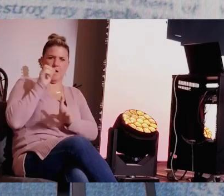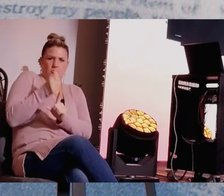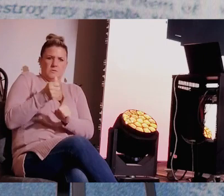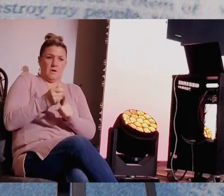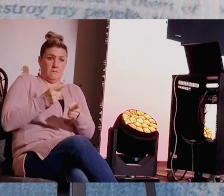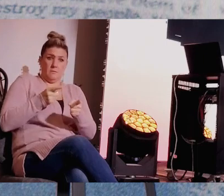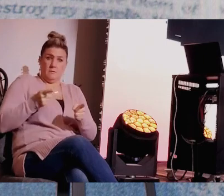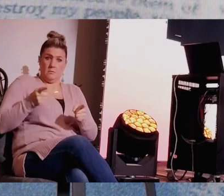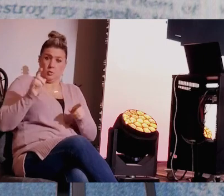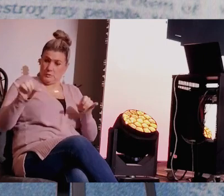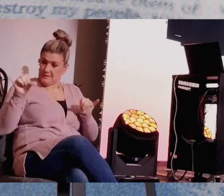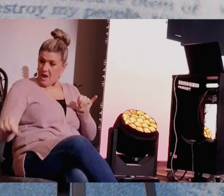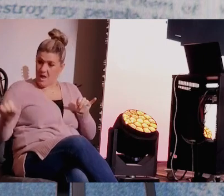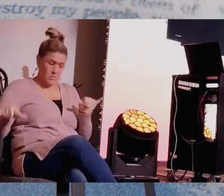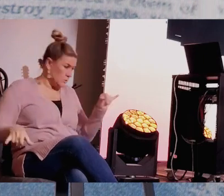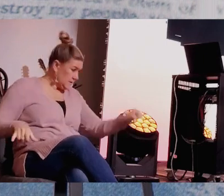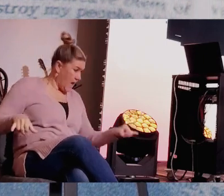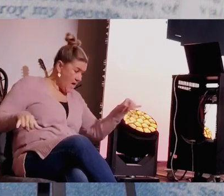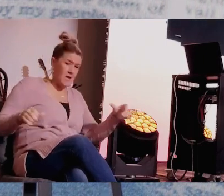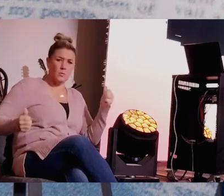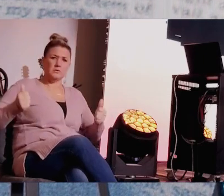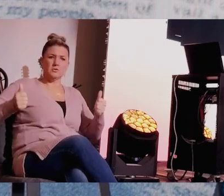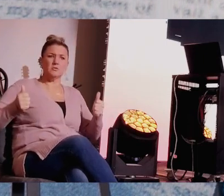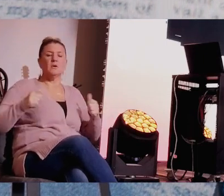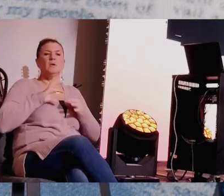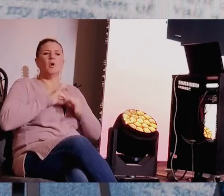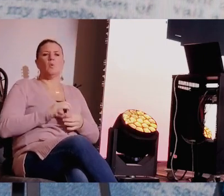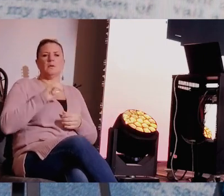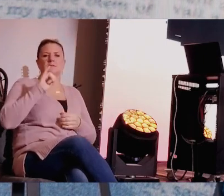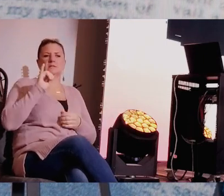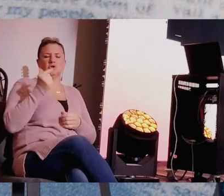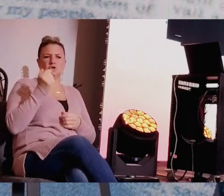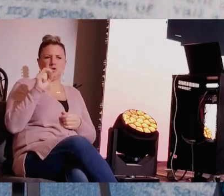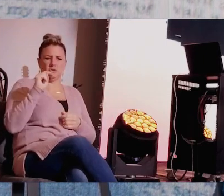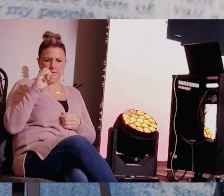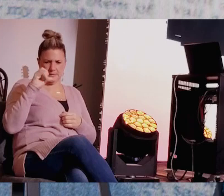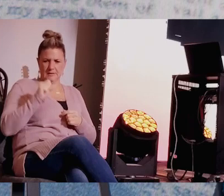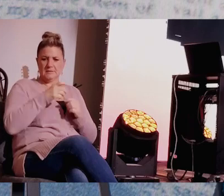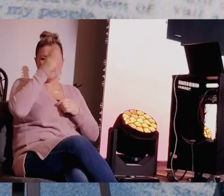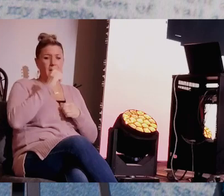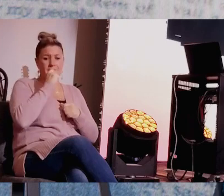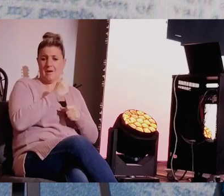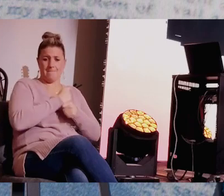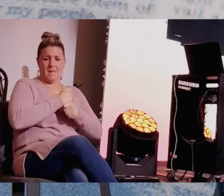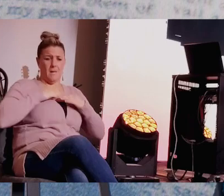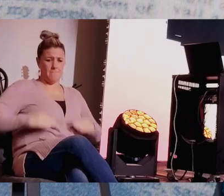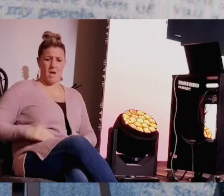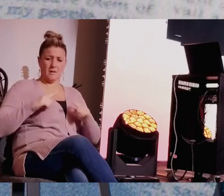Are you camped out in one place or the other? Let me just read this. According to Genesis 2:7, it says, God did not make a body and put a